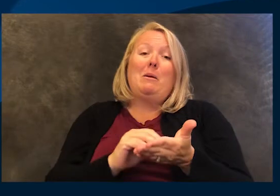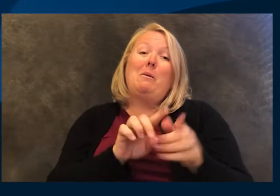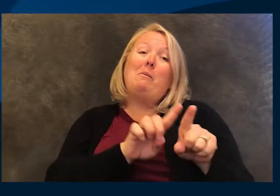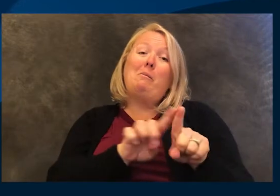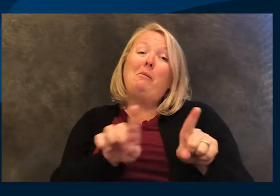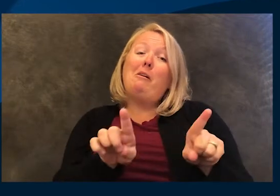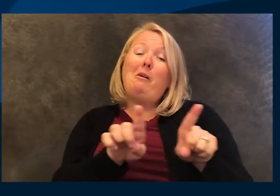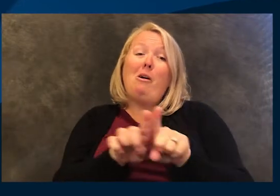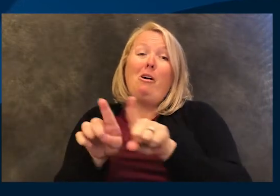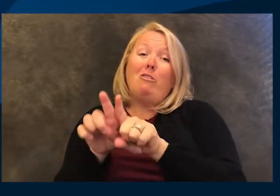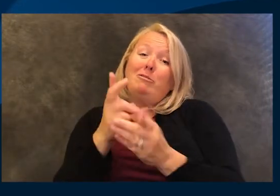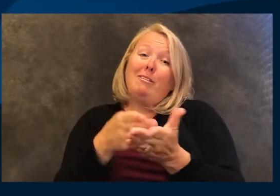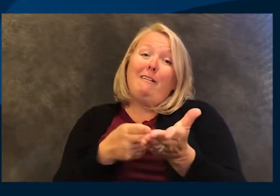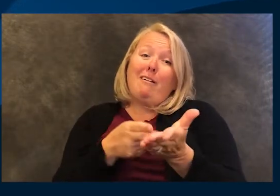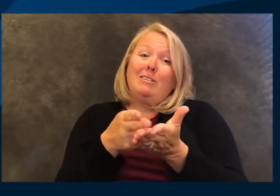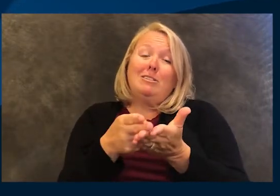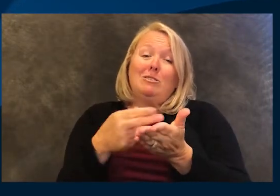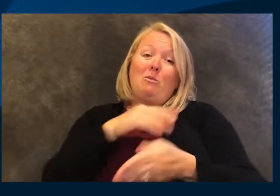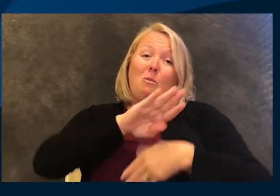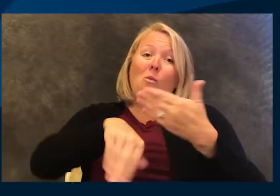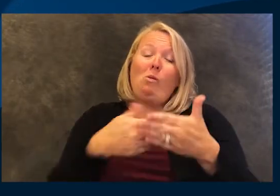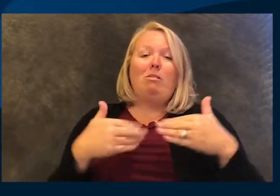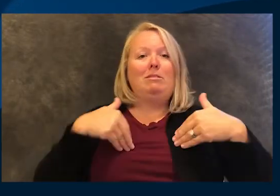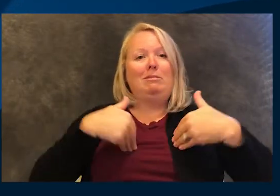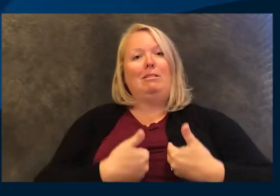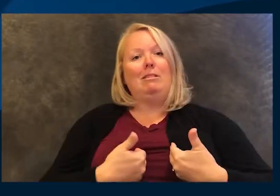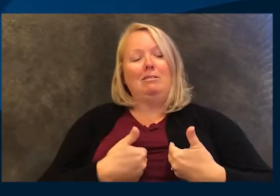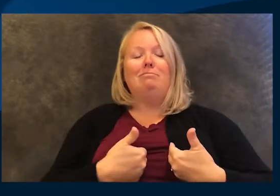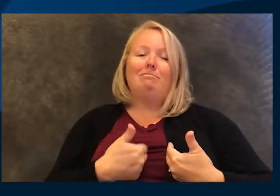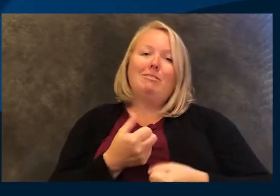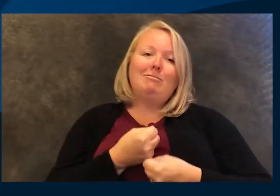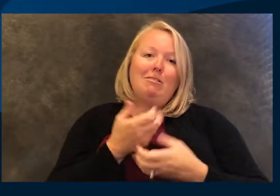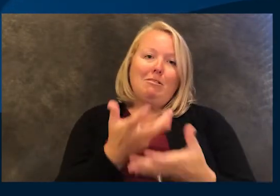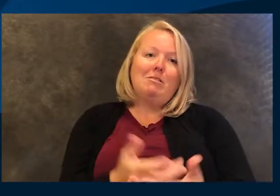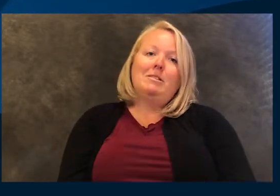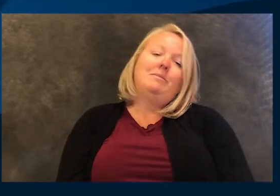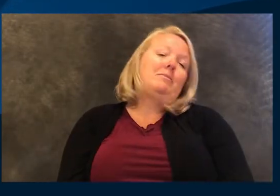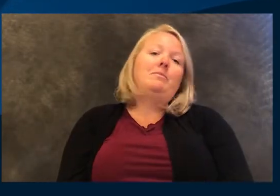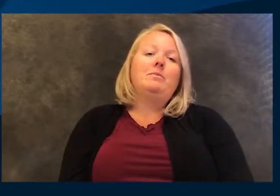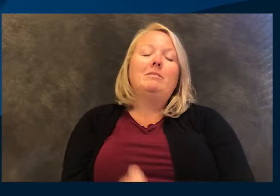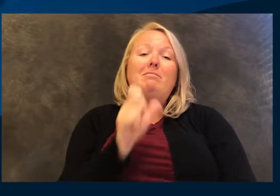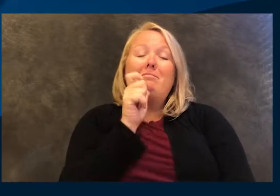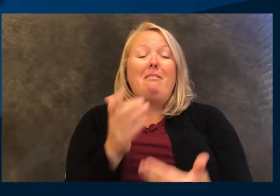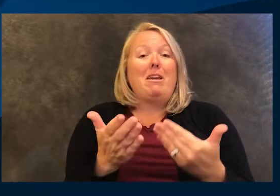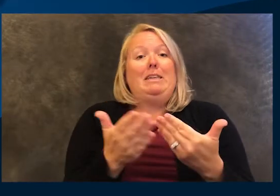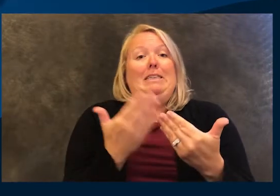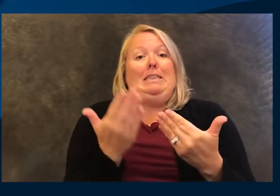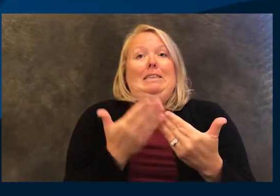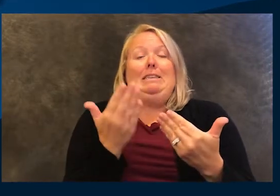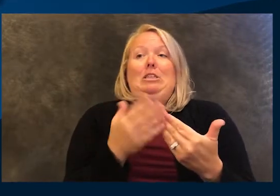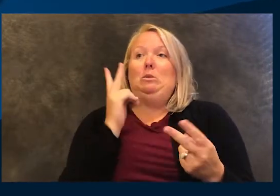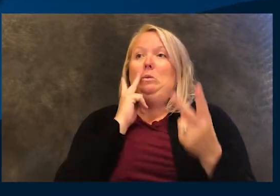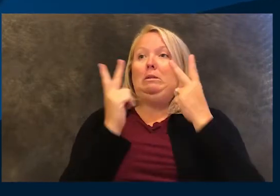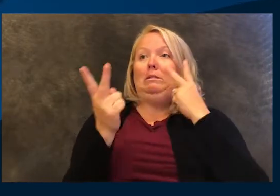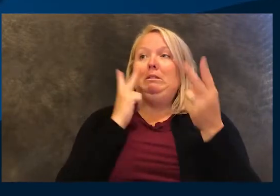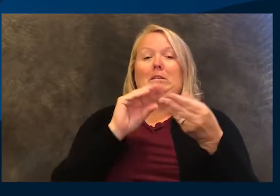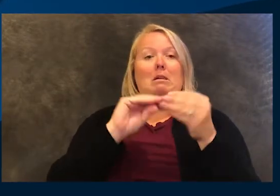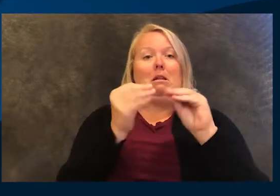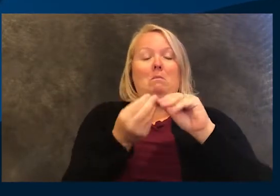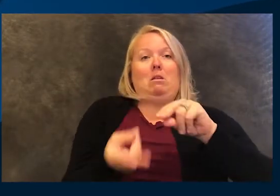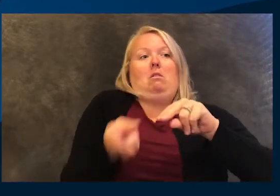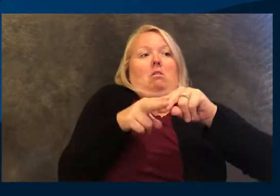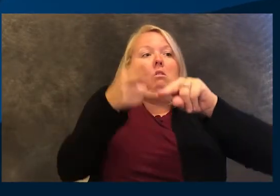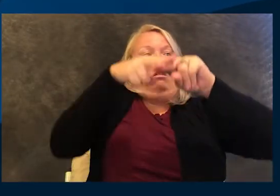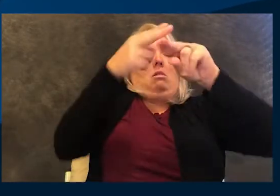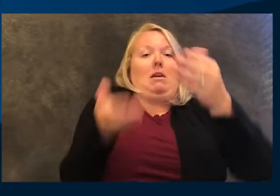tired, if not exhausted. It's not easy to respond to these circumstances yet again. At